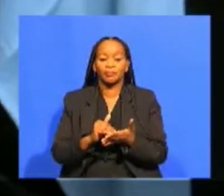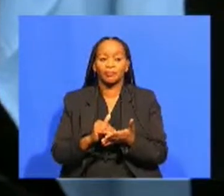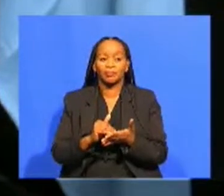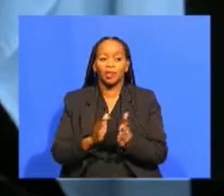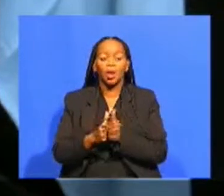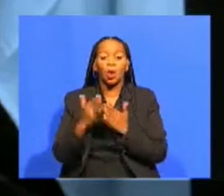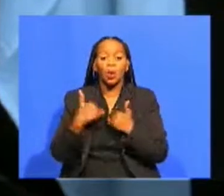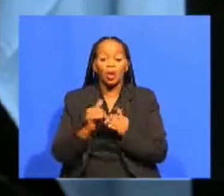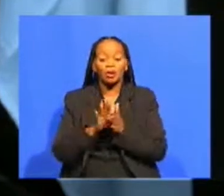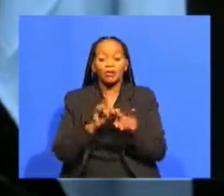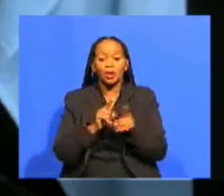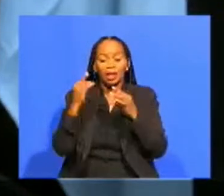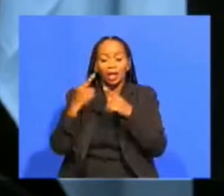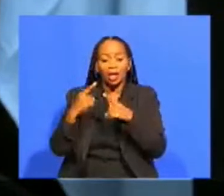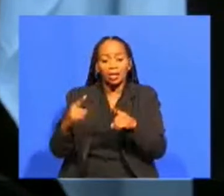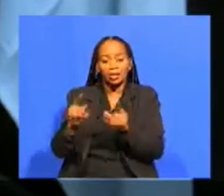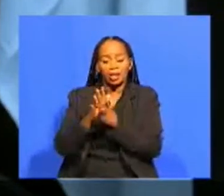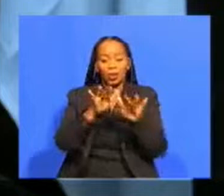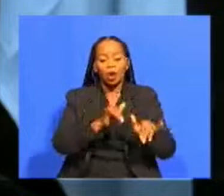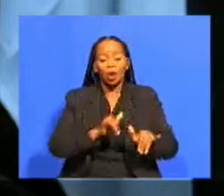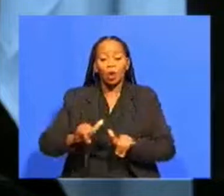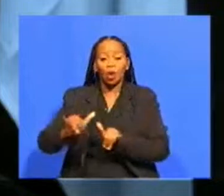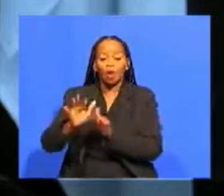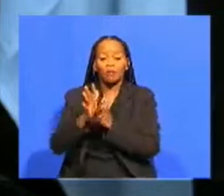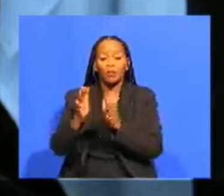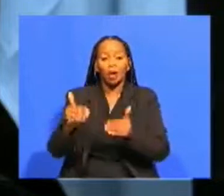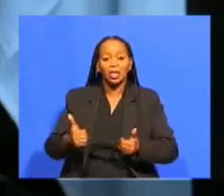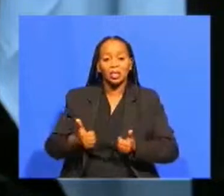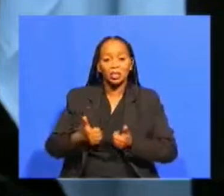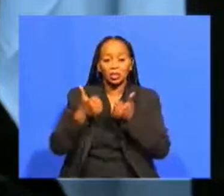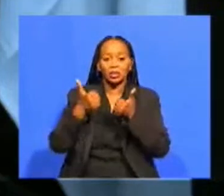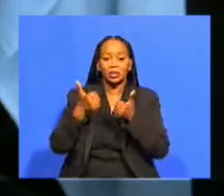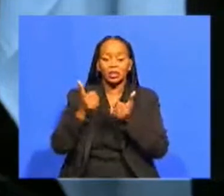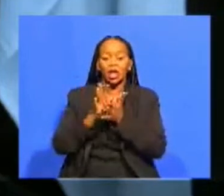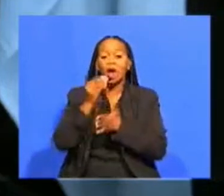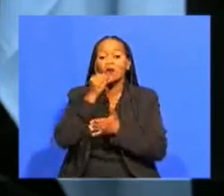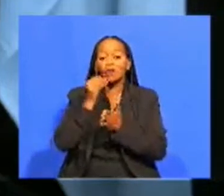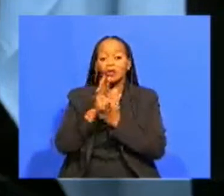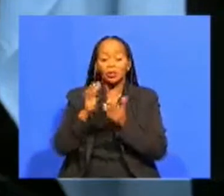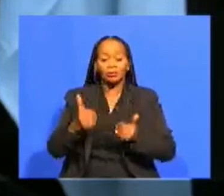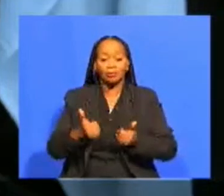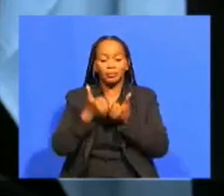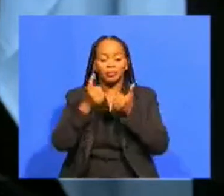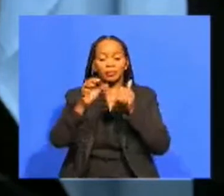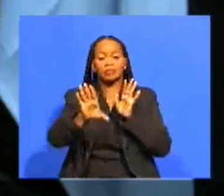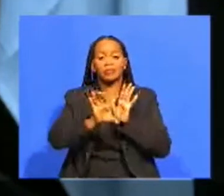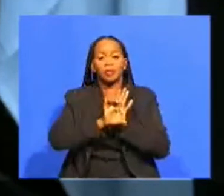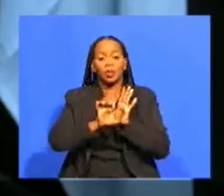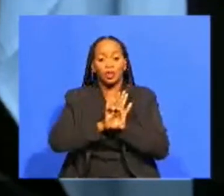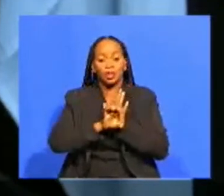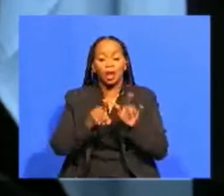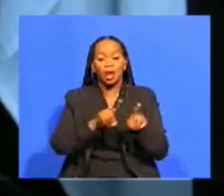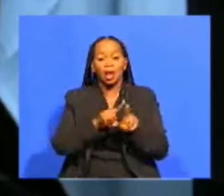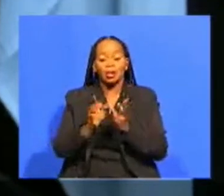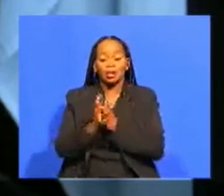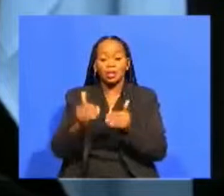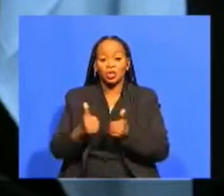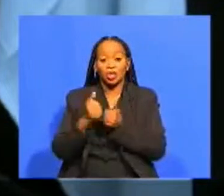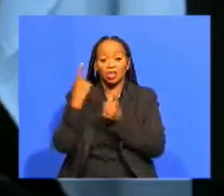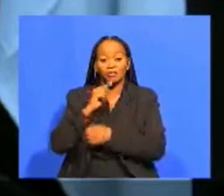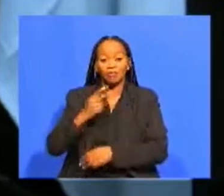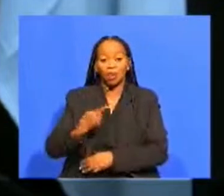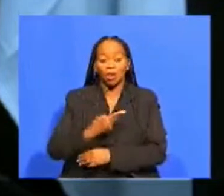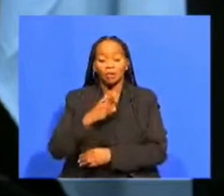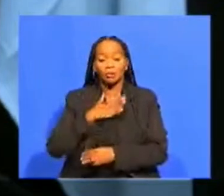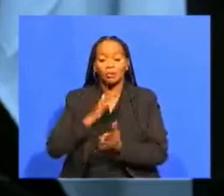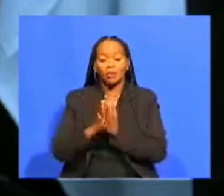we have, as I said, common challenges. Food security, for example, is a challenge for us.